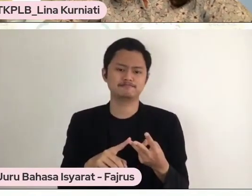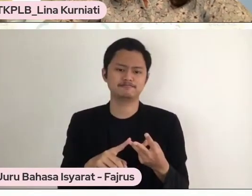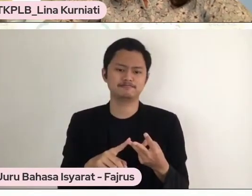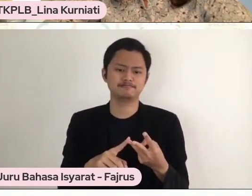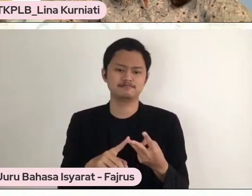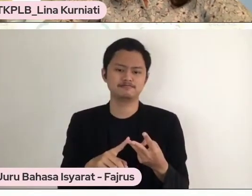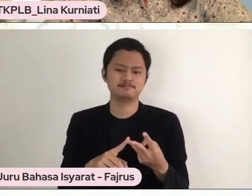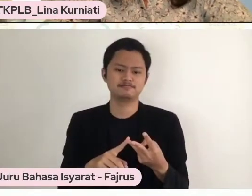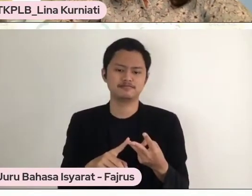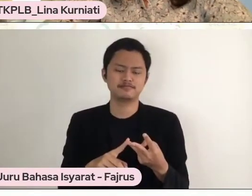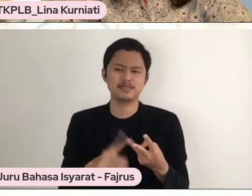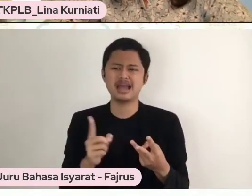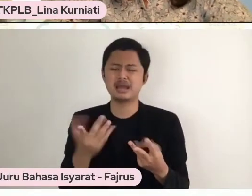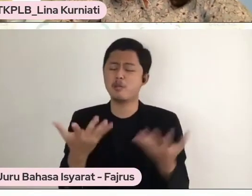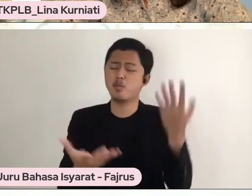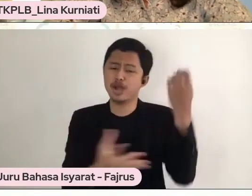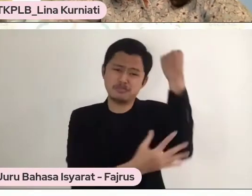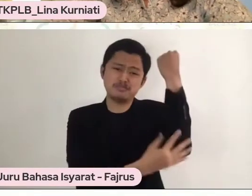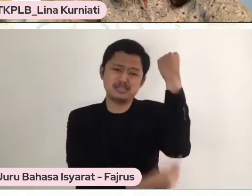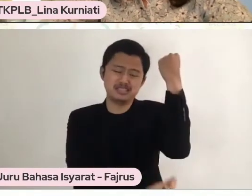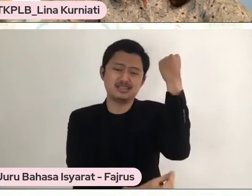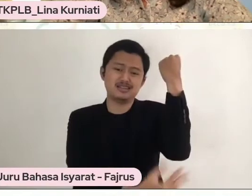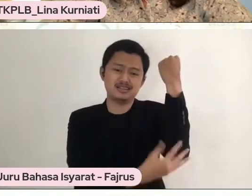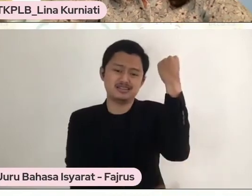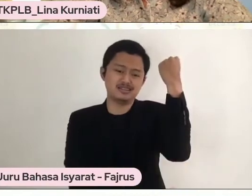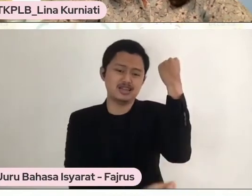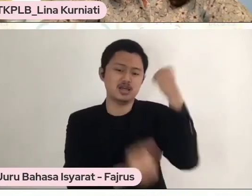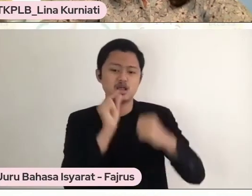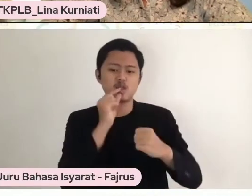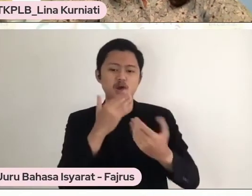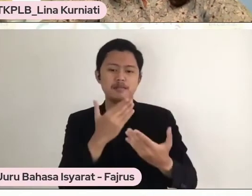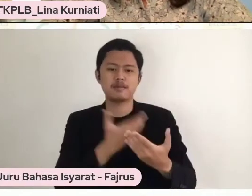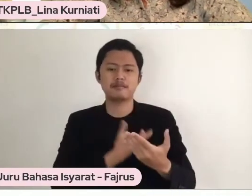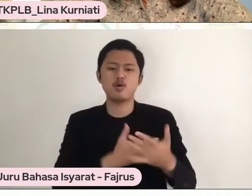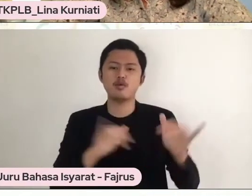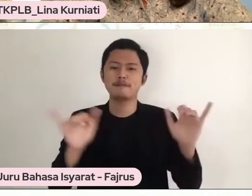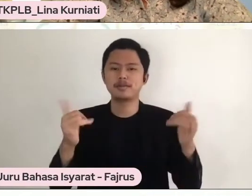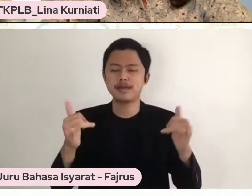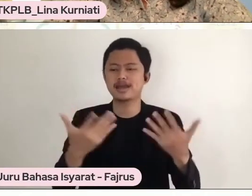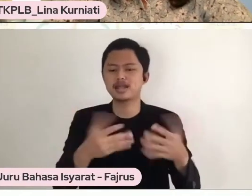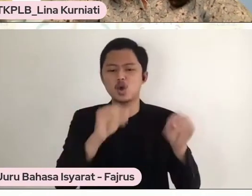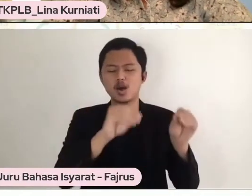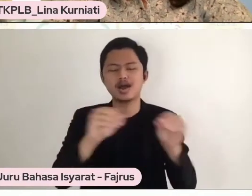who have very poor skill to play and to teach